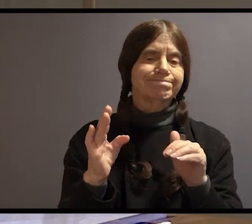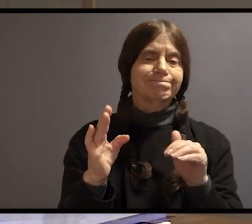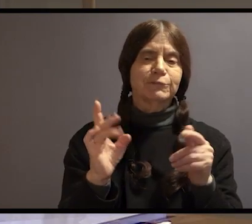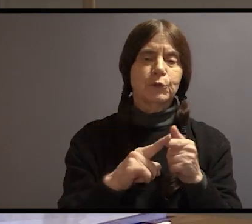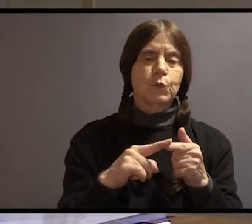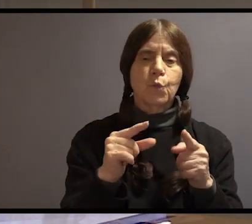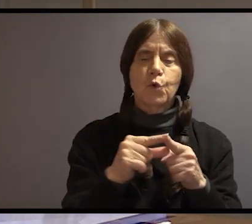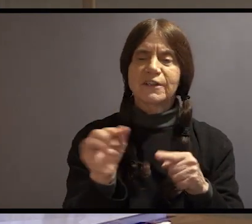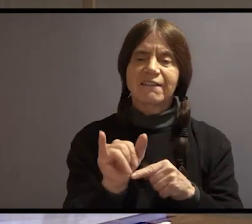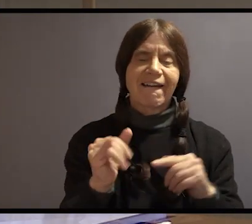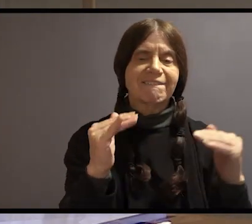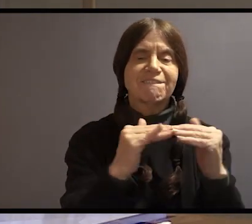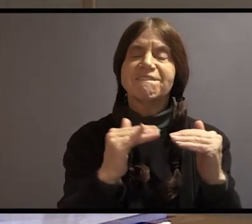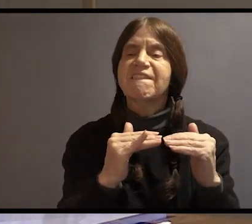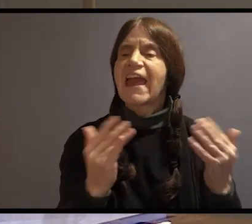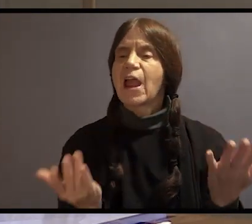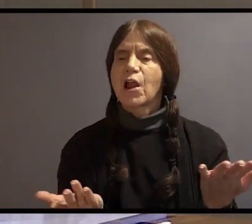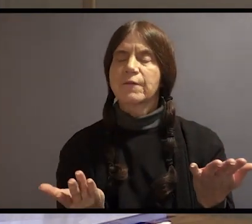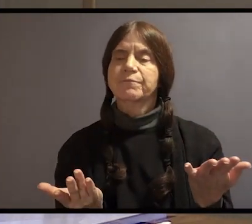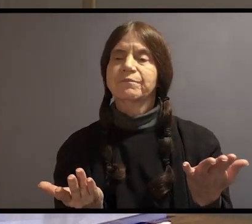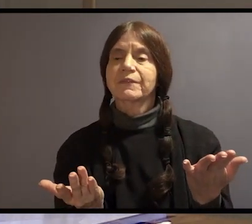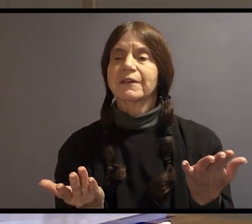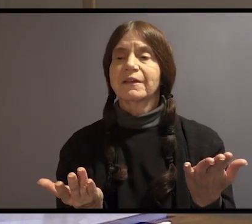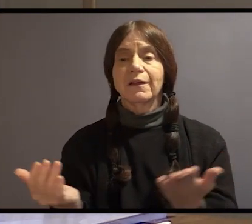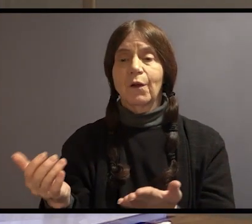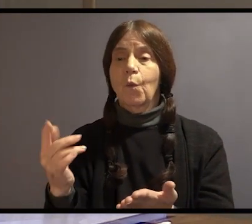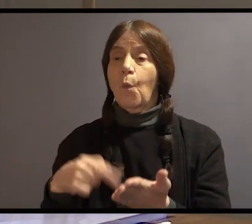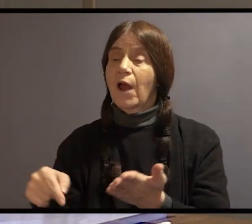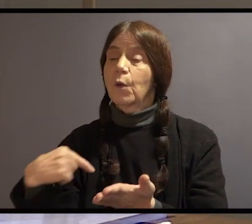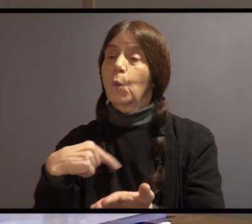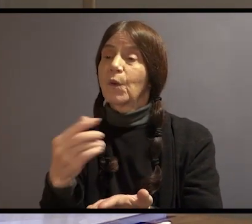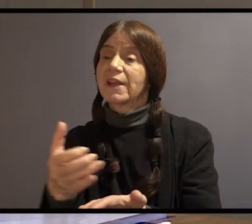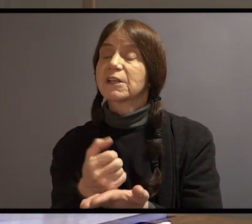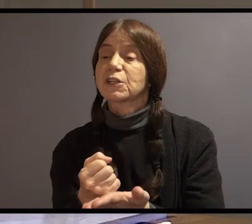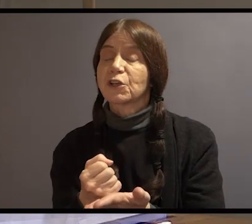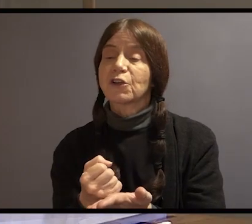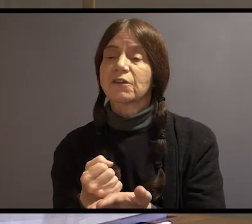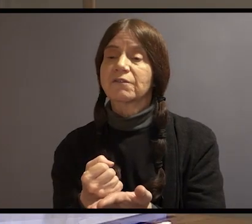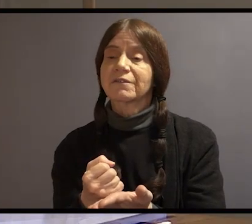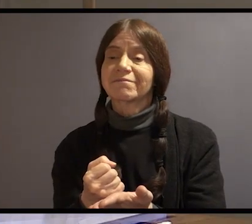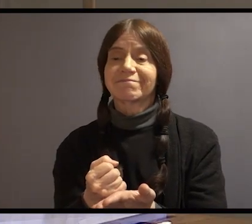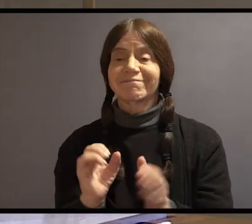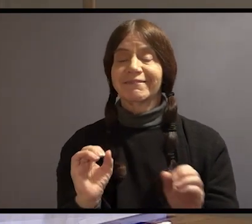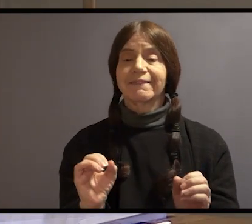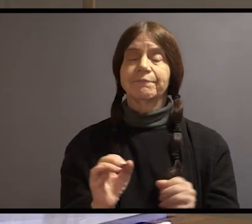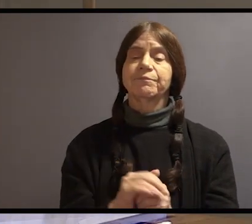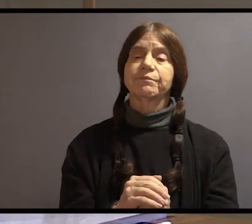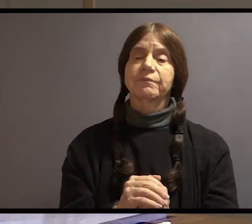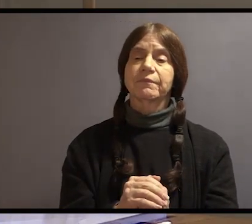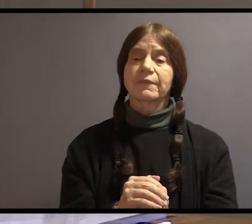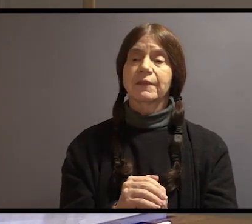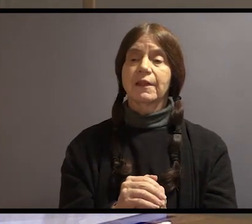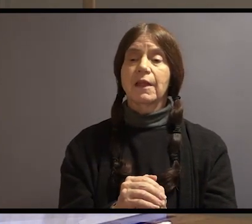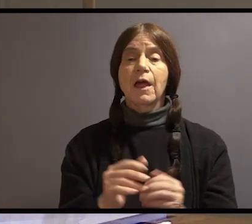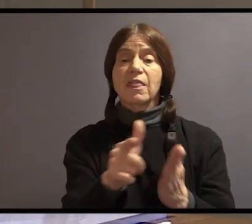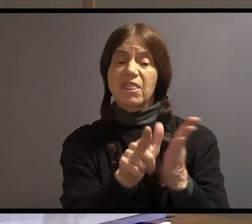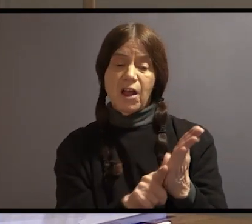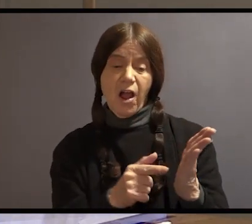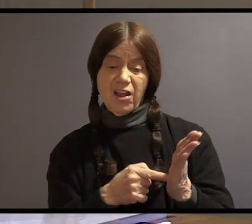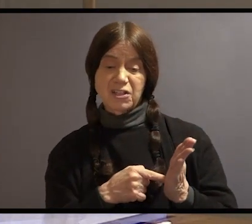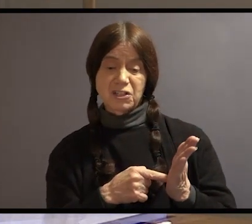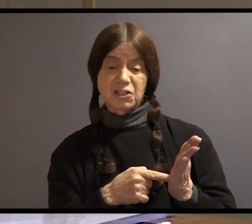fair? What we deserve. Well, the law shows us,